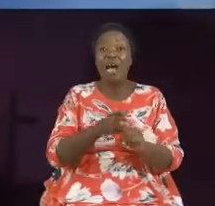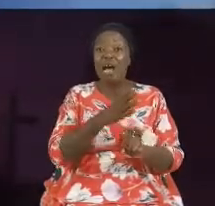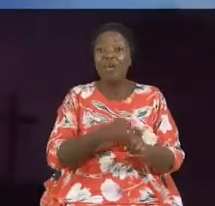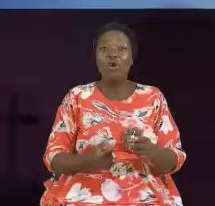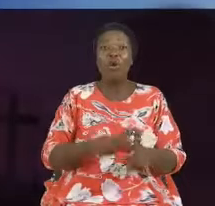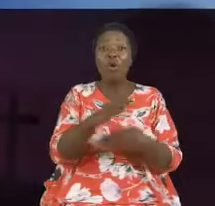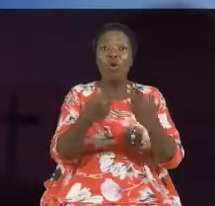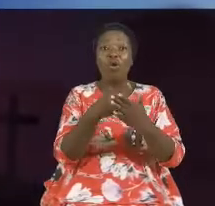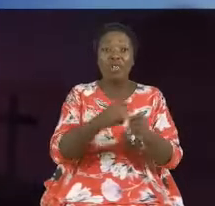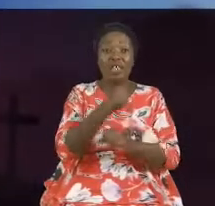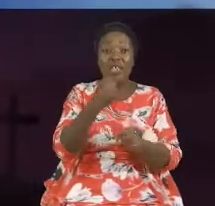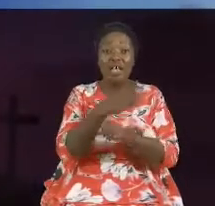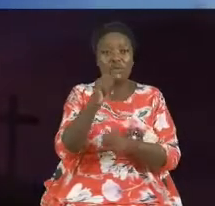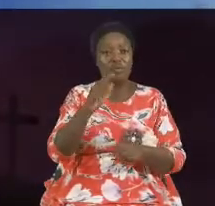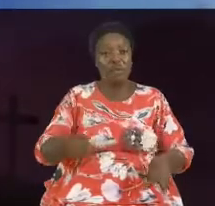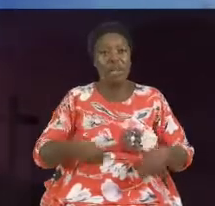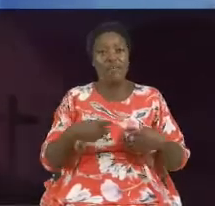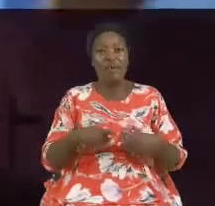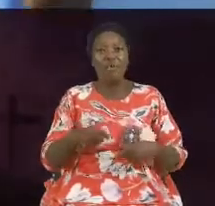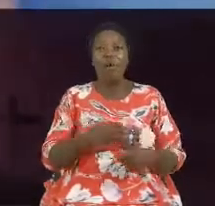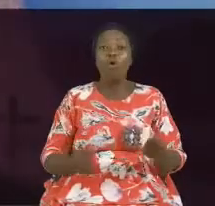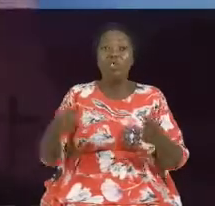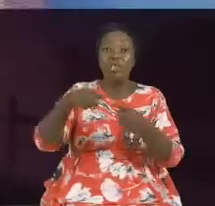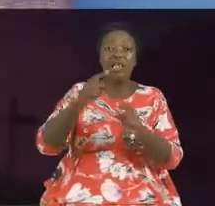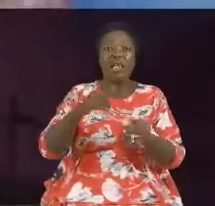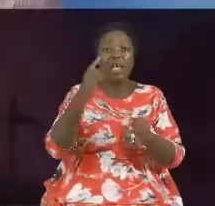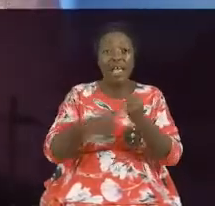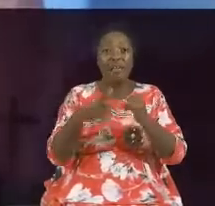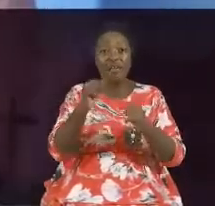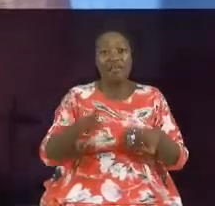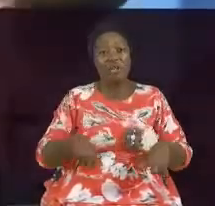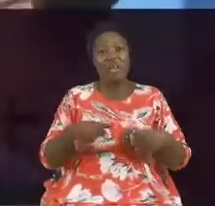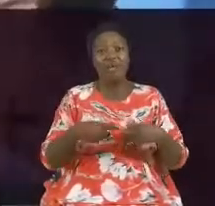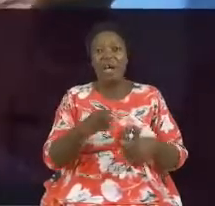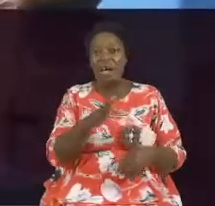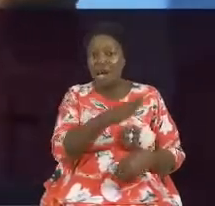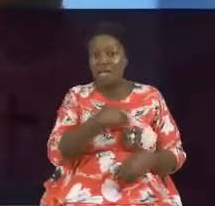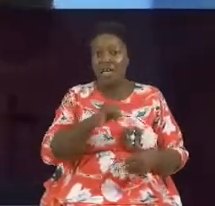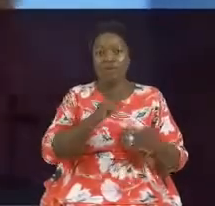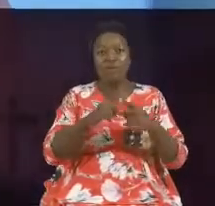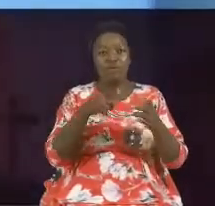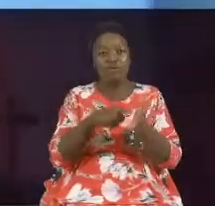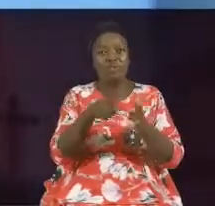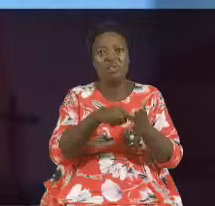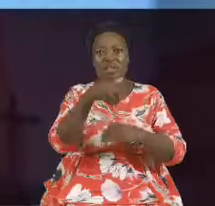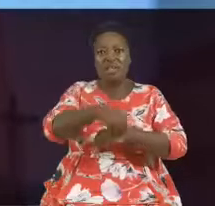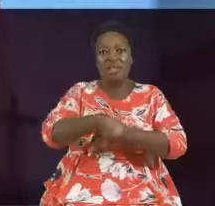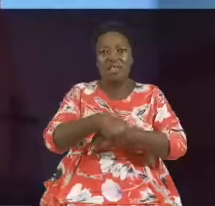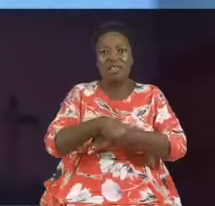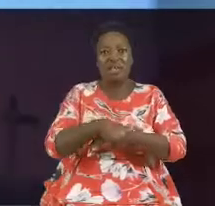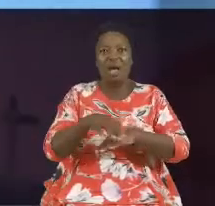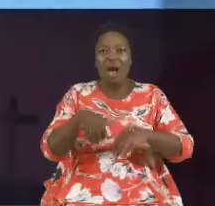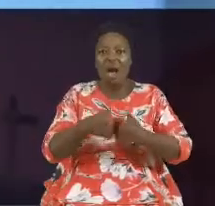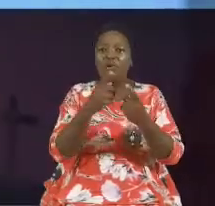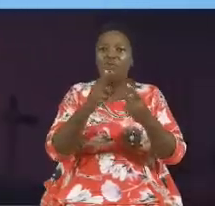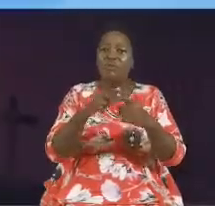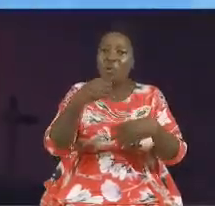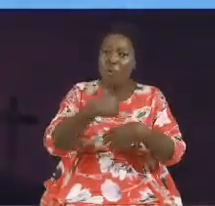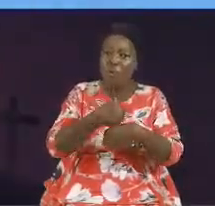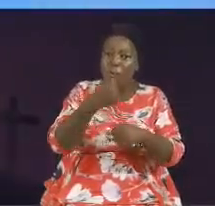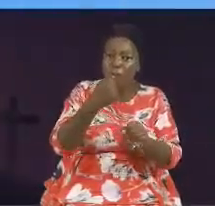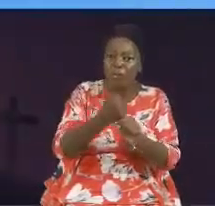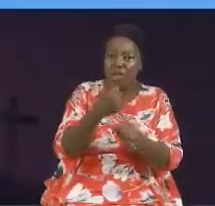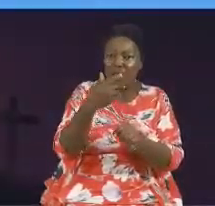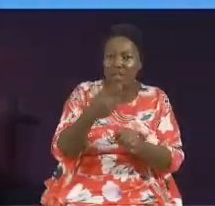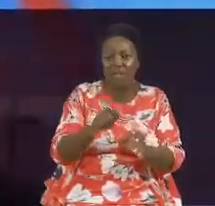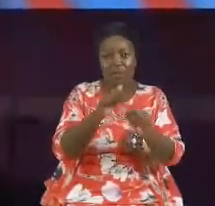day, every week, every month, all the years of your life, for the rest of your life. And I want to show